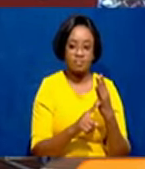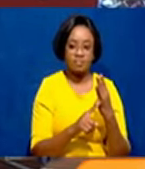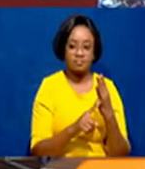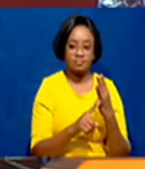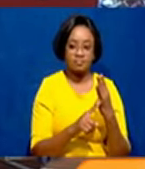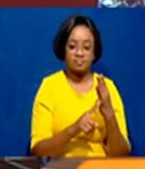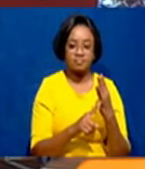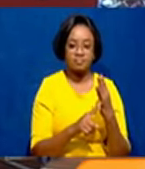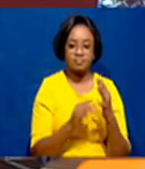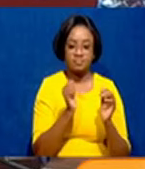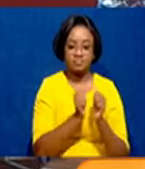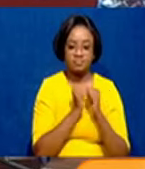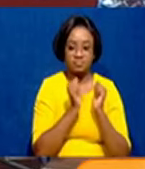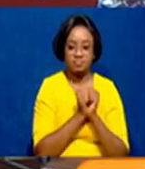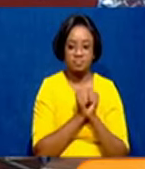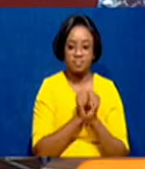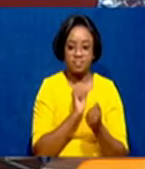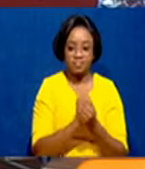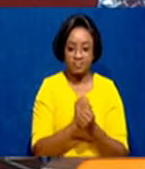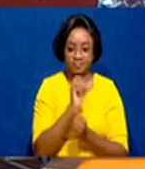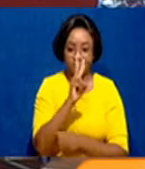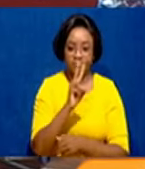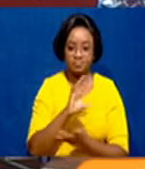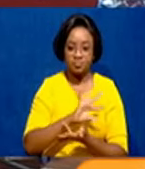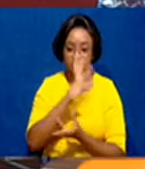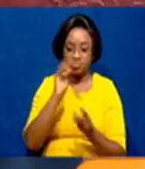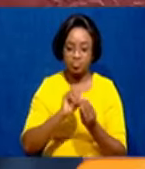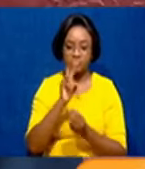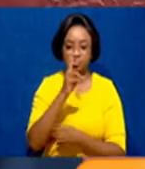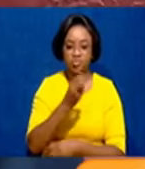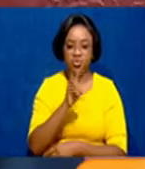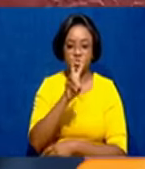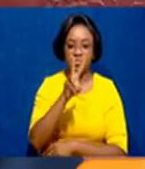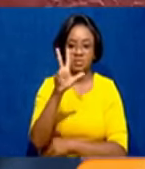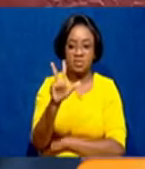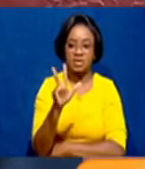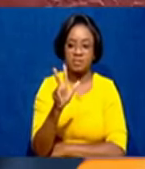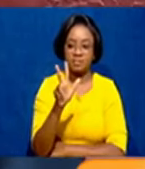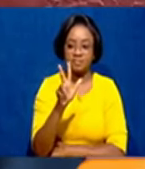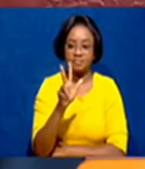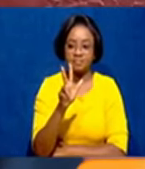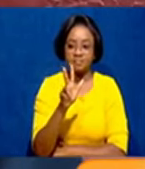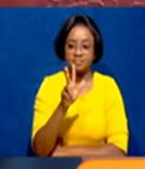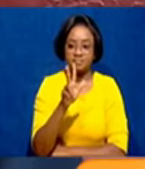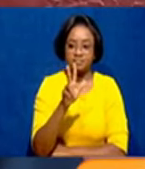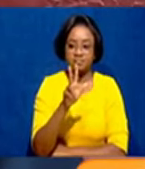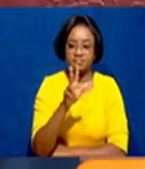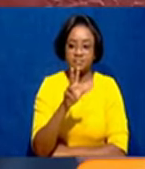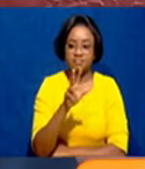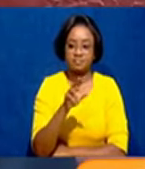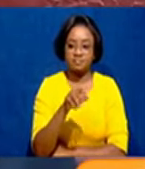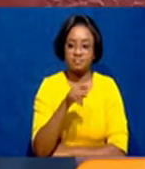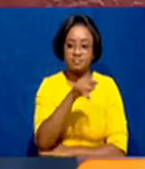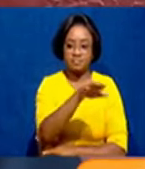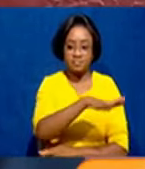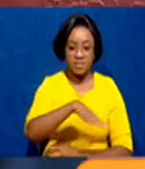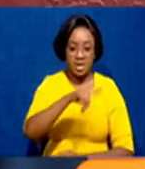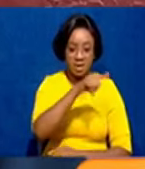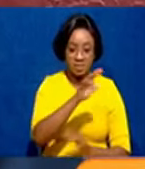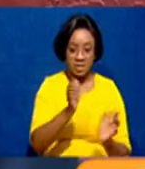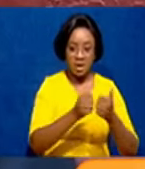and October 12th, 2023. The premise where the incident happened in Miradi and